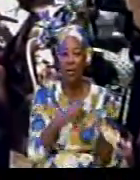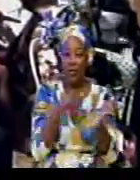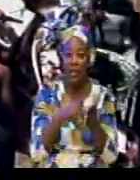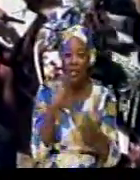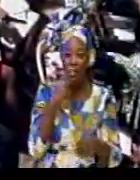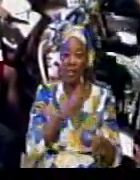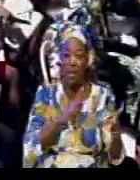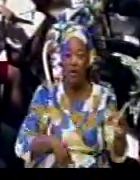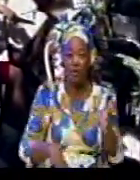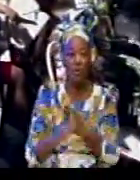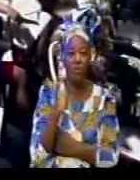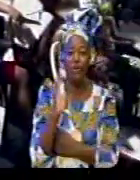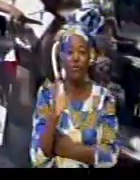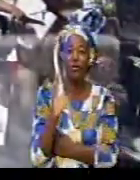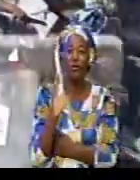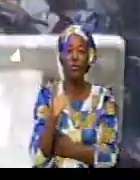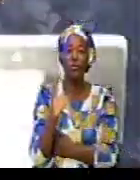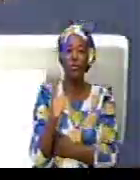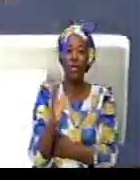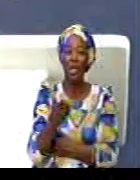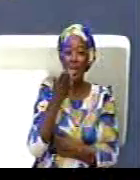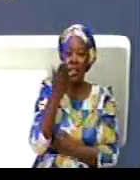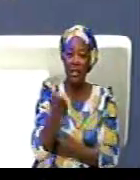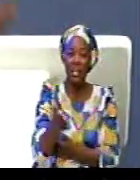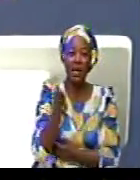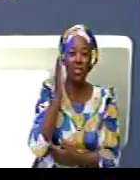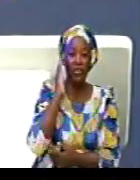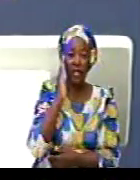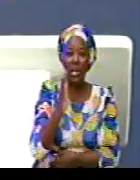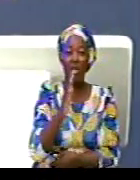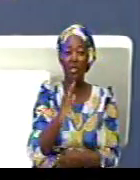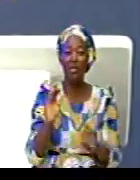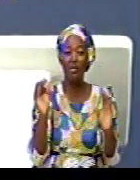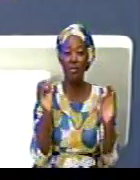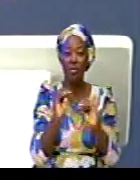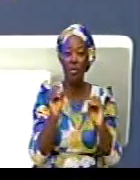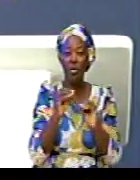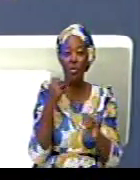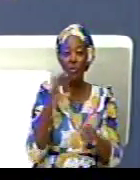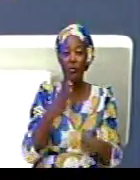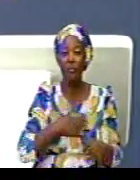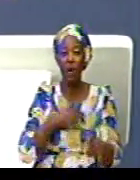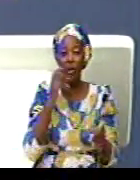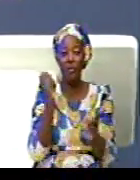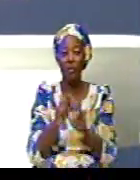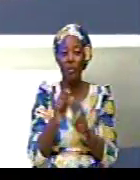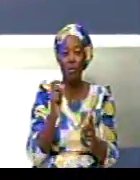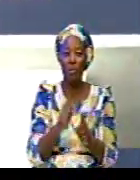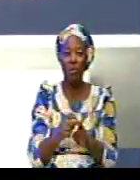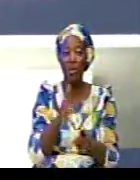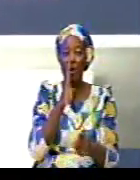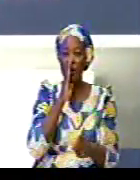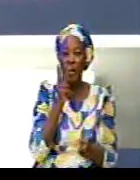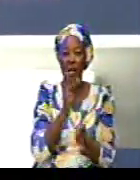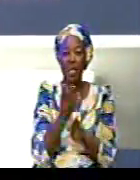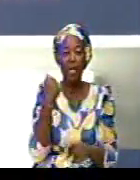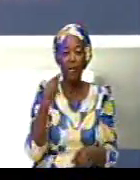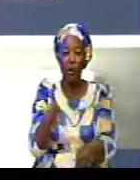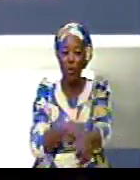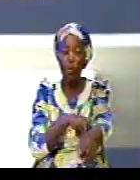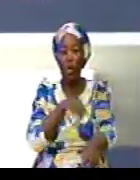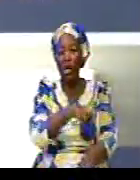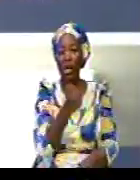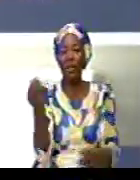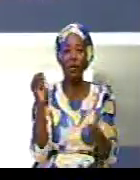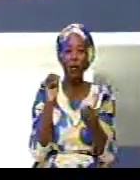Therefore say unto them, thus says the Lord God, there shall none of